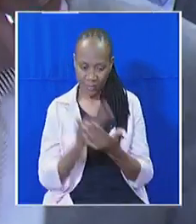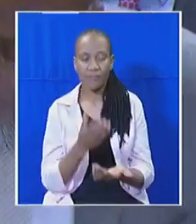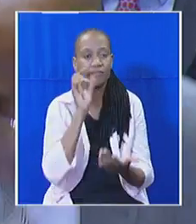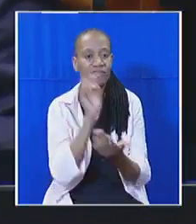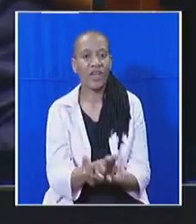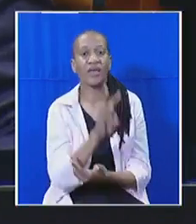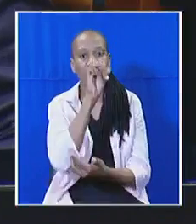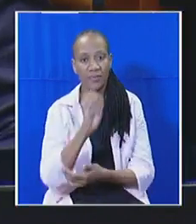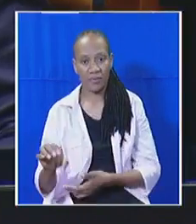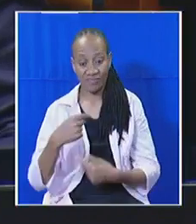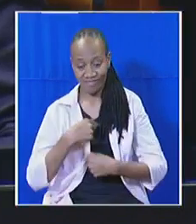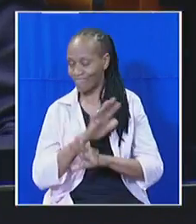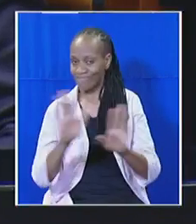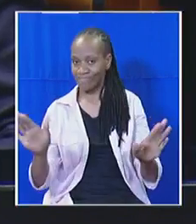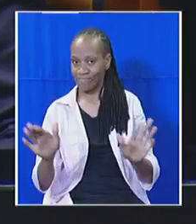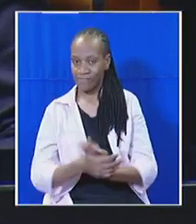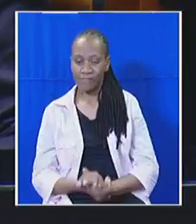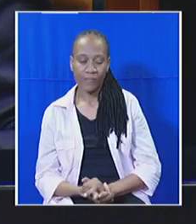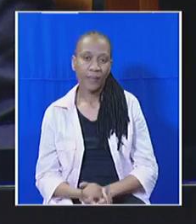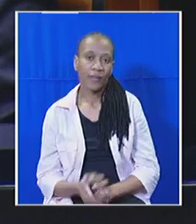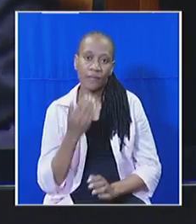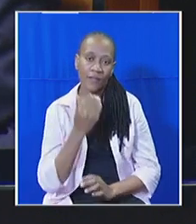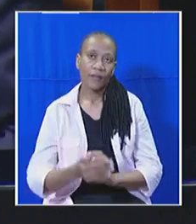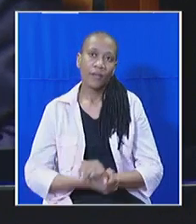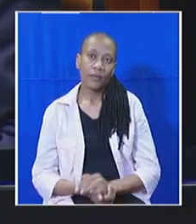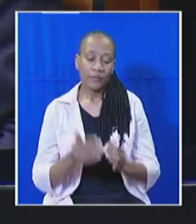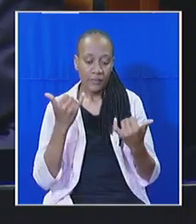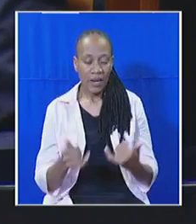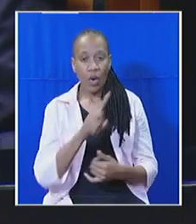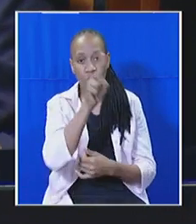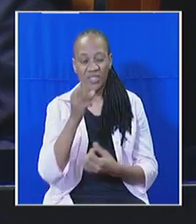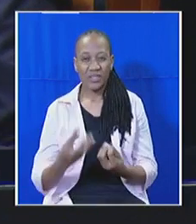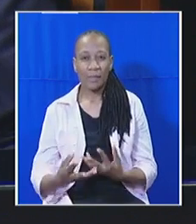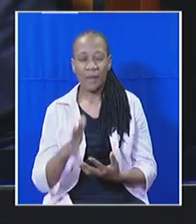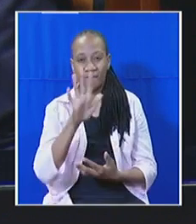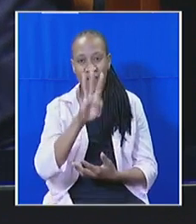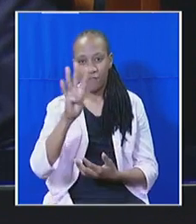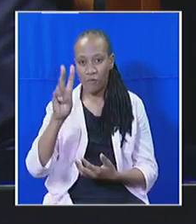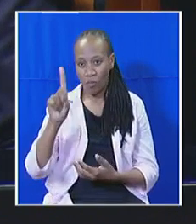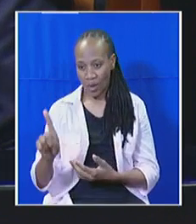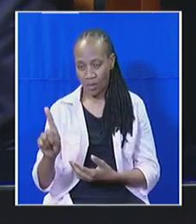much. Thank you. We now move to question number 541,